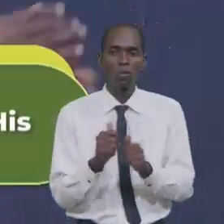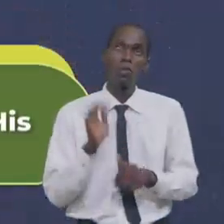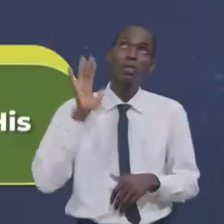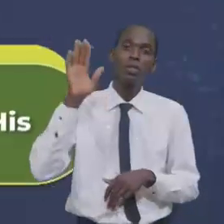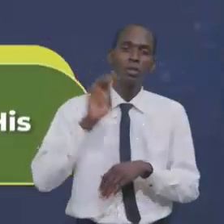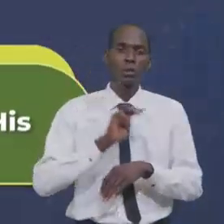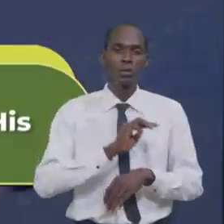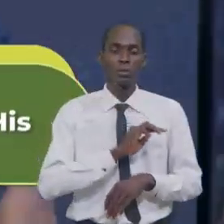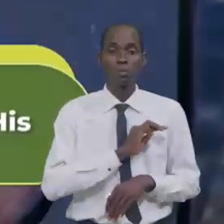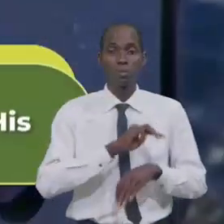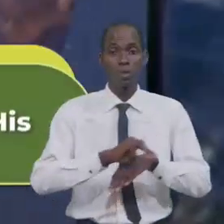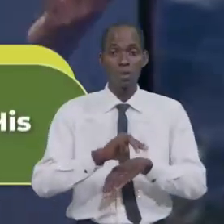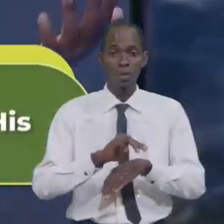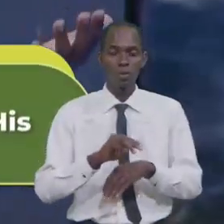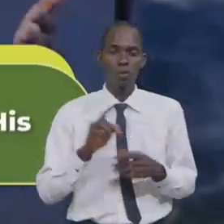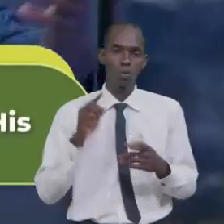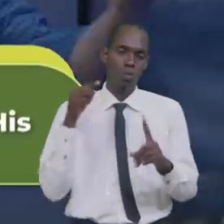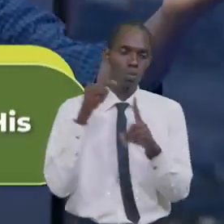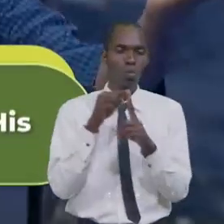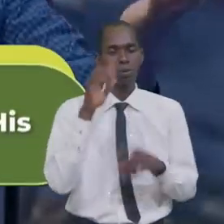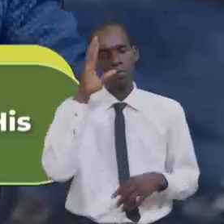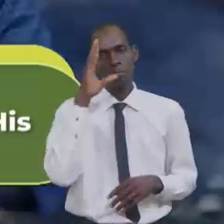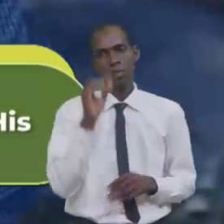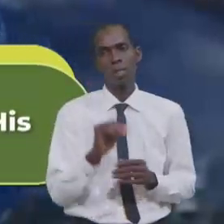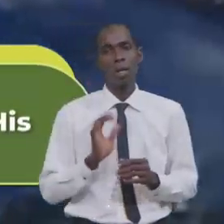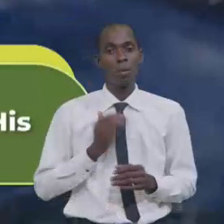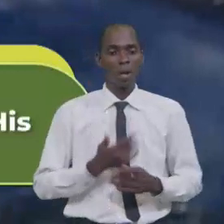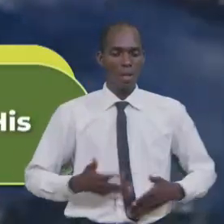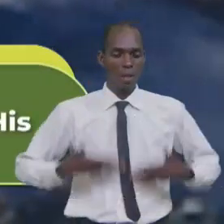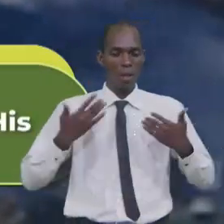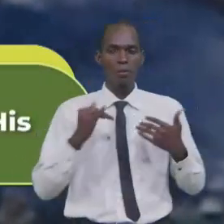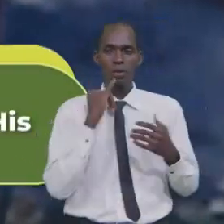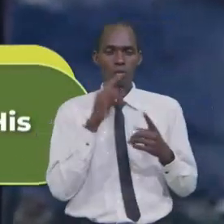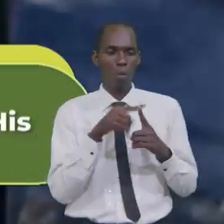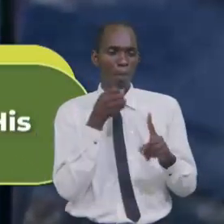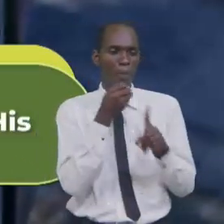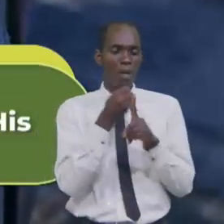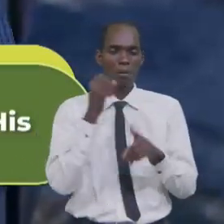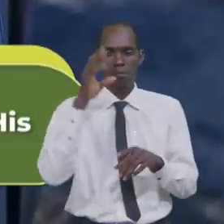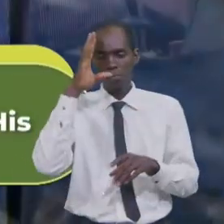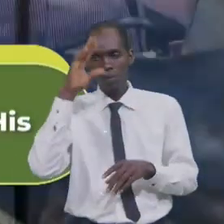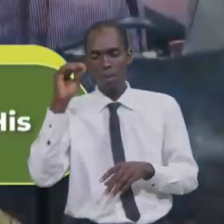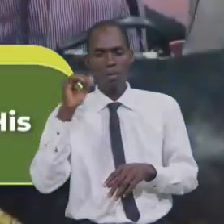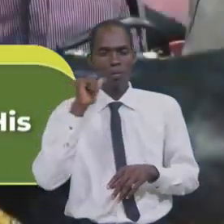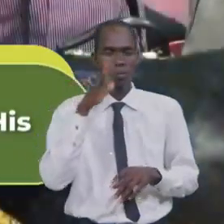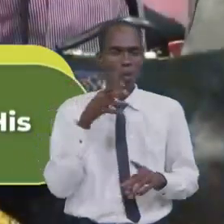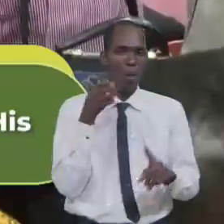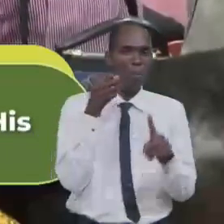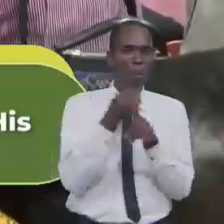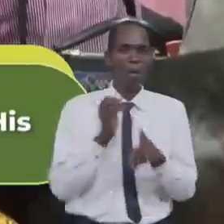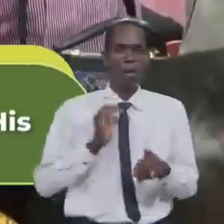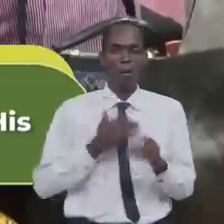towards men. Our lives are to impact men, impact our community, impact our